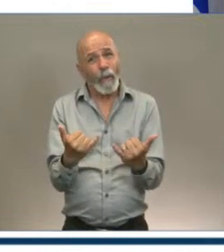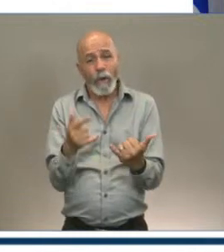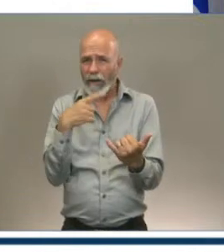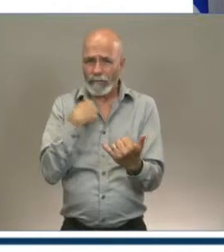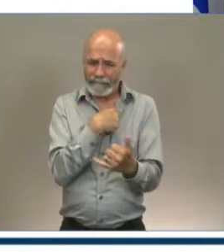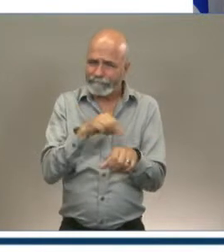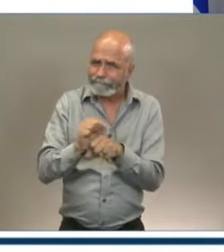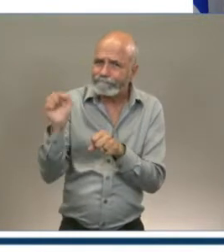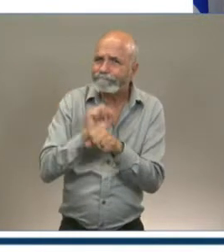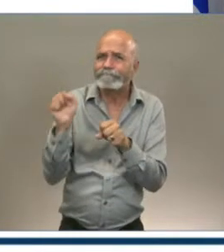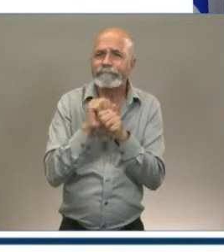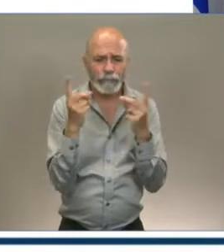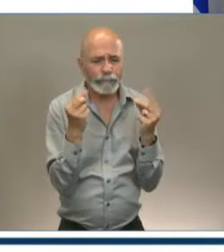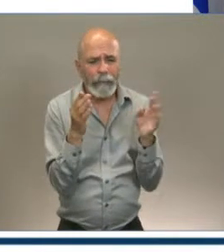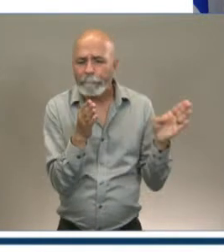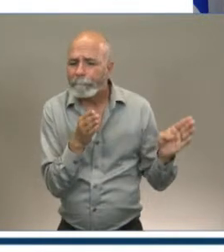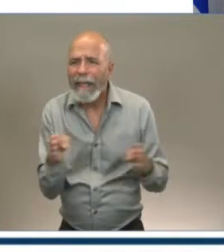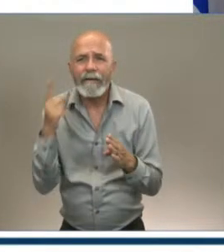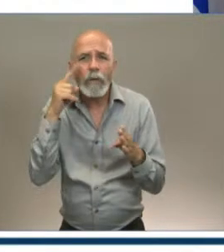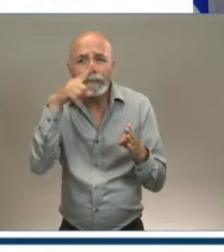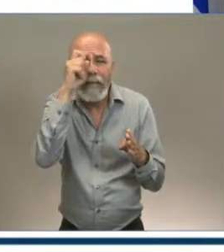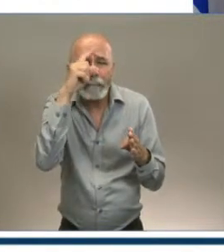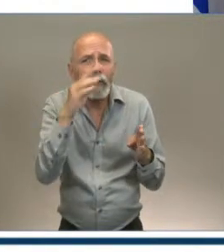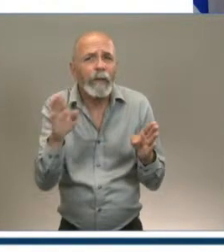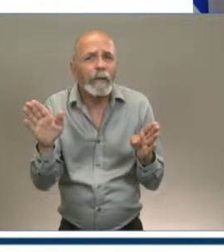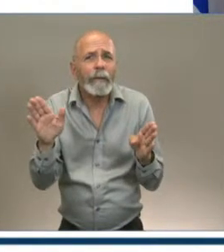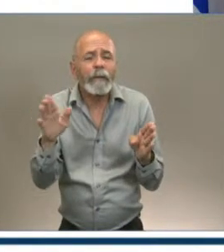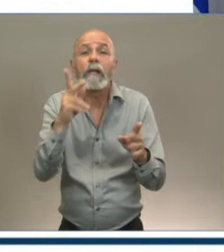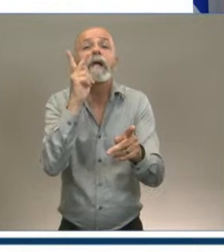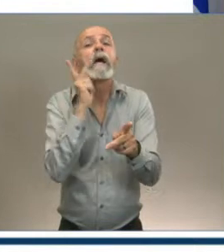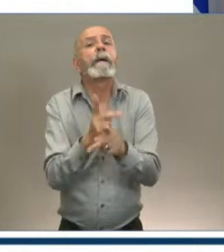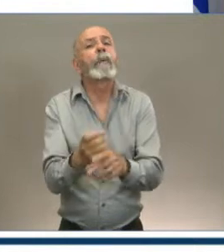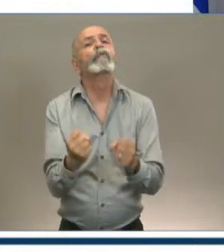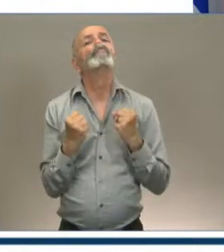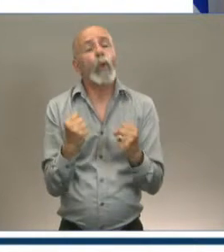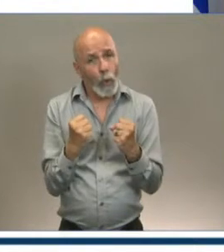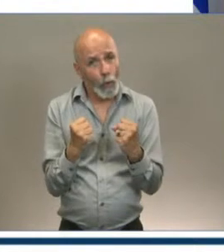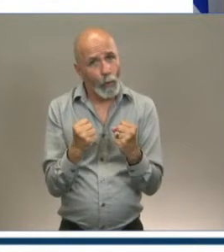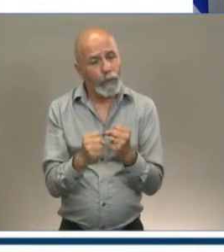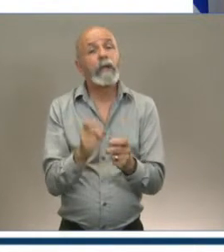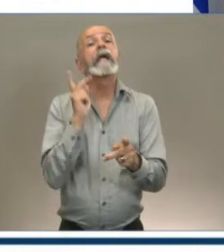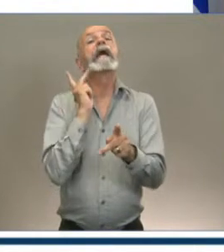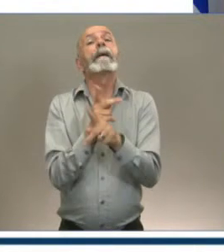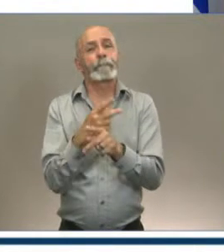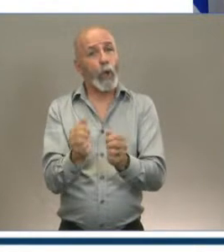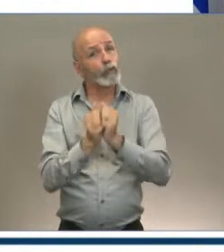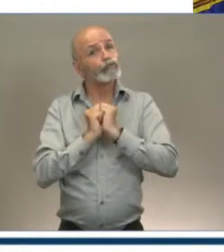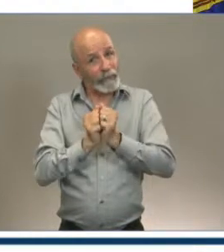like in the summer. So stay strong and stay together and stay the course.